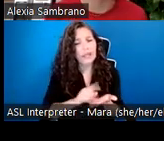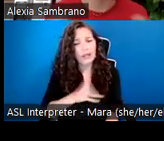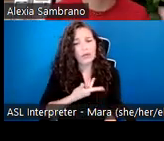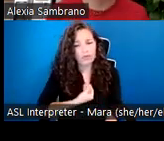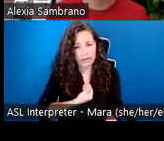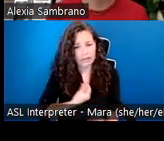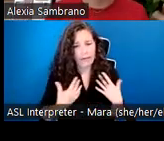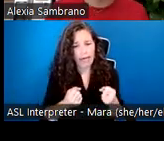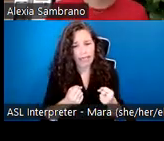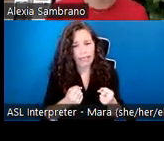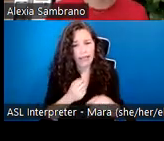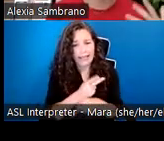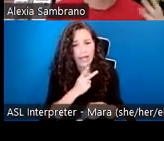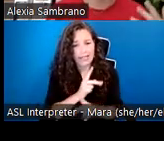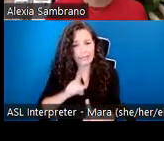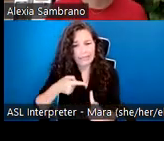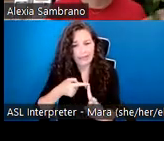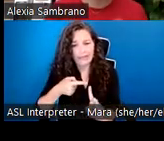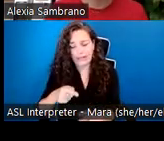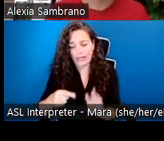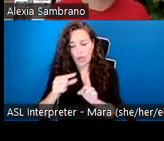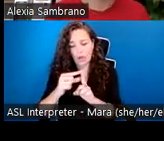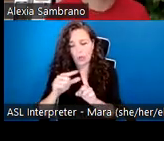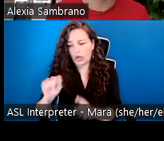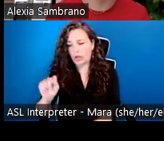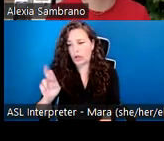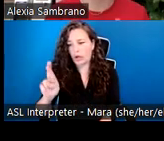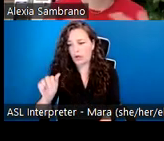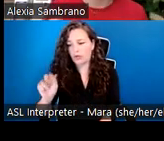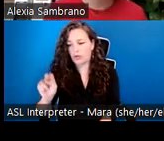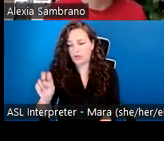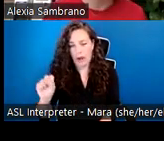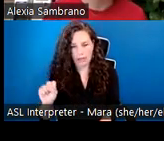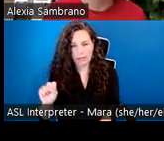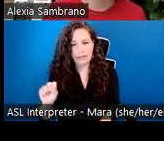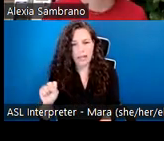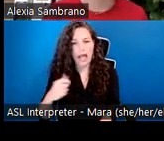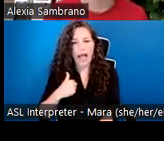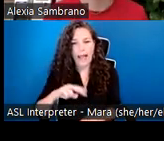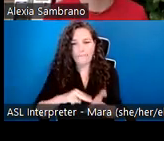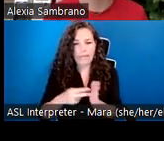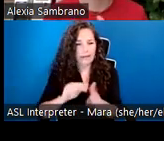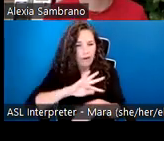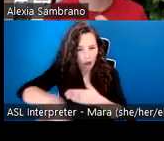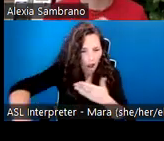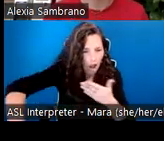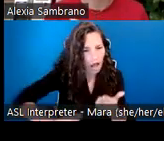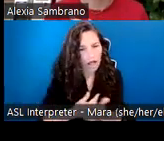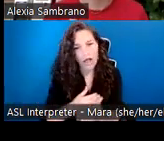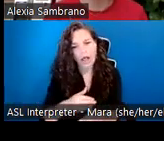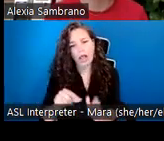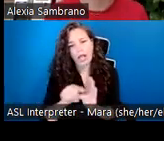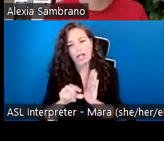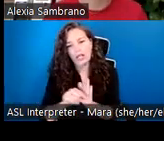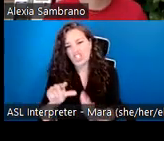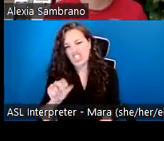So when I say the word trans, I'm referring to all gender expansive folks. So trans,